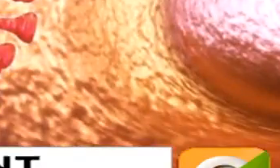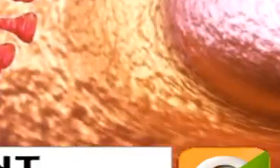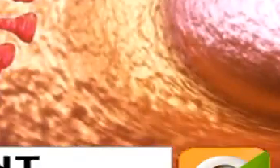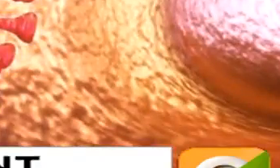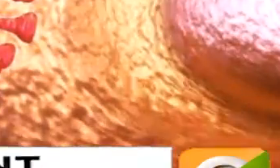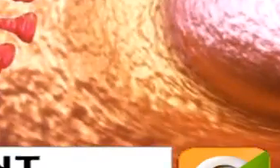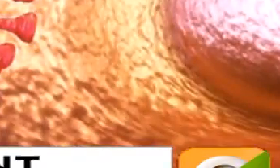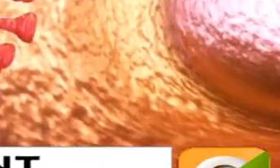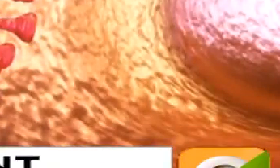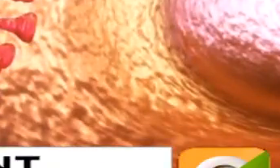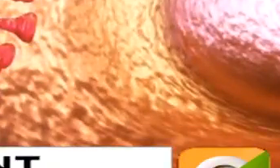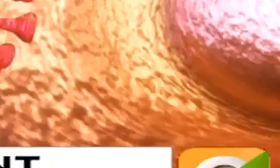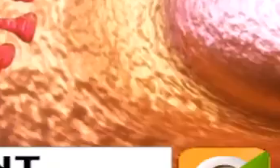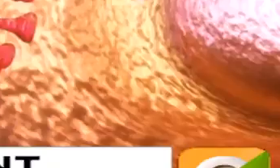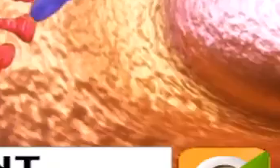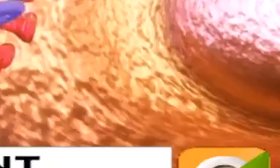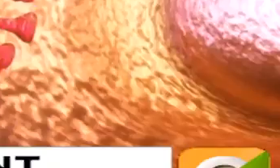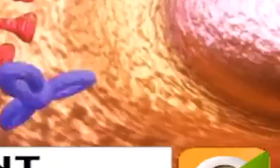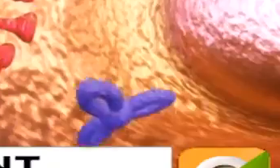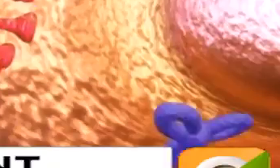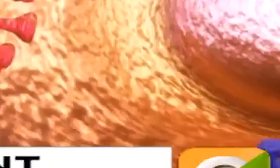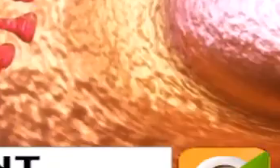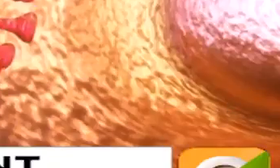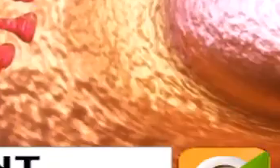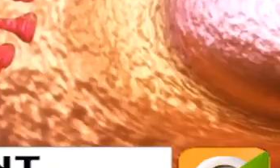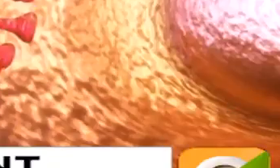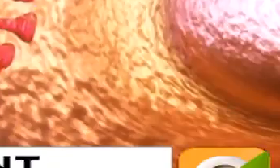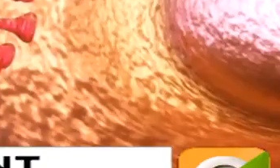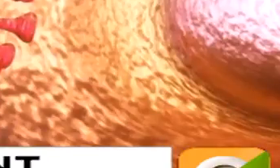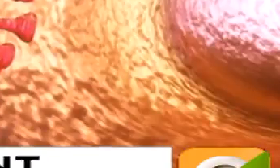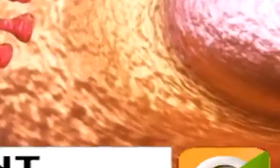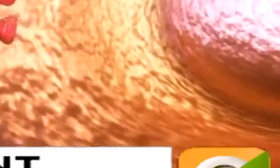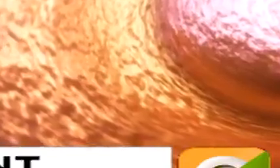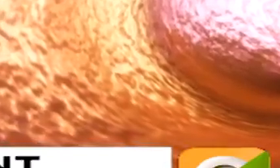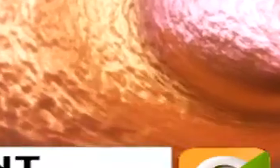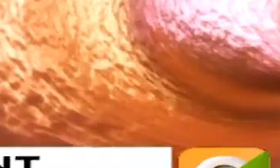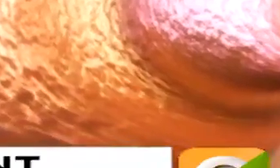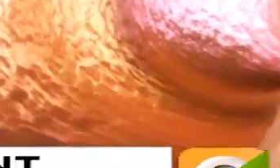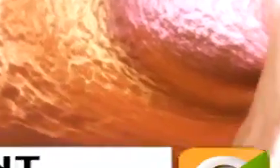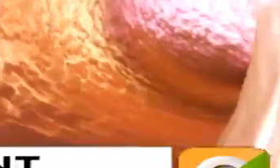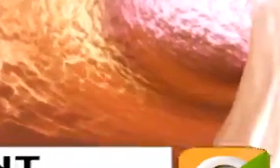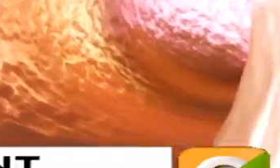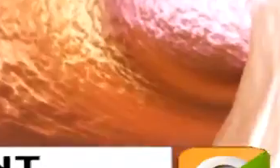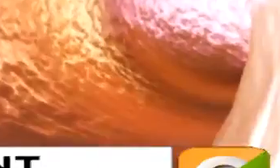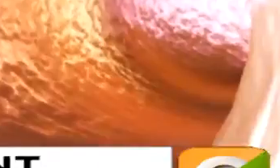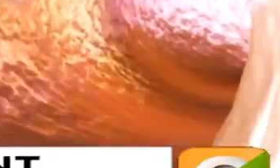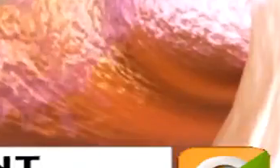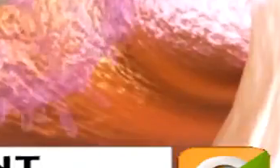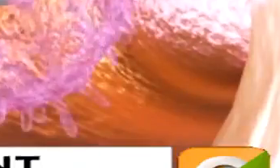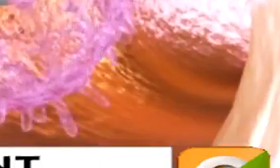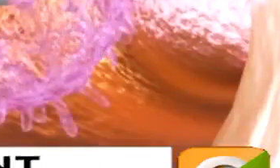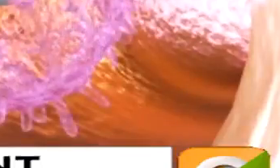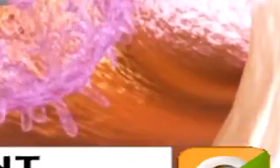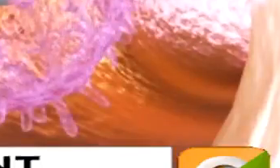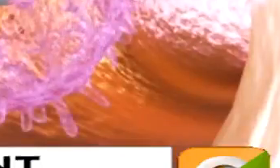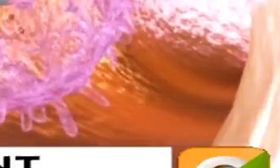to bypass the immune system. Those mutations on the spike protein also make the Delta variant easier to latch onto